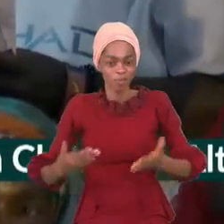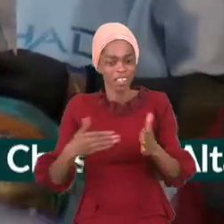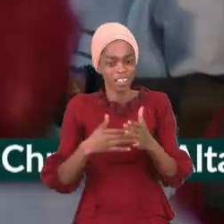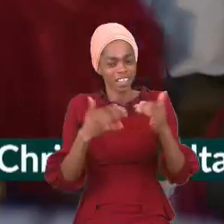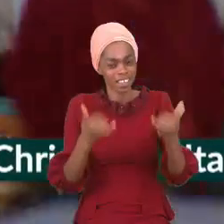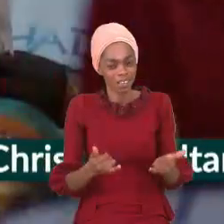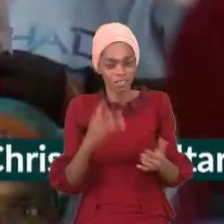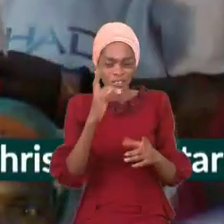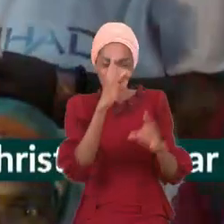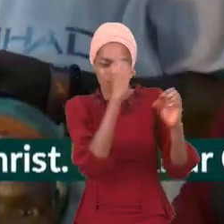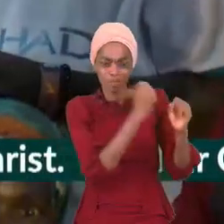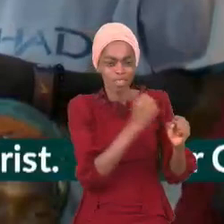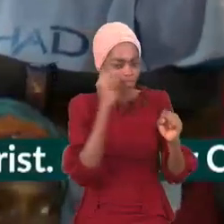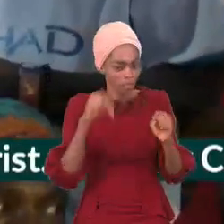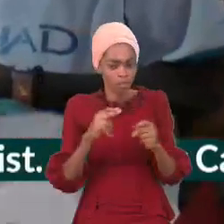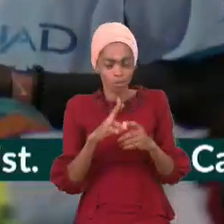Now, counselors,